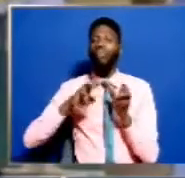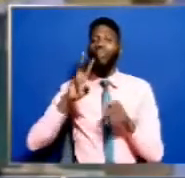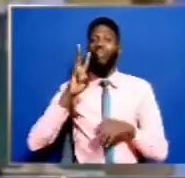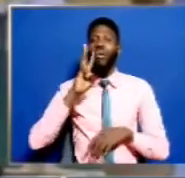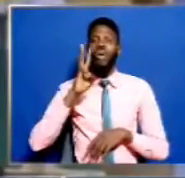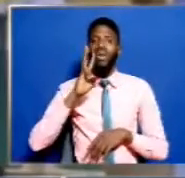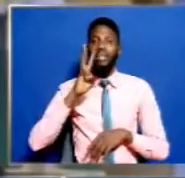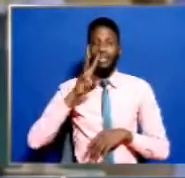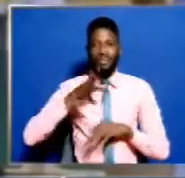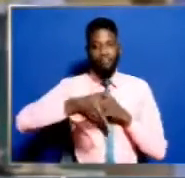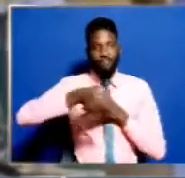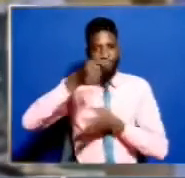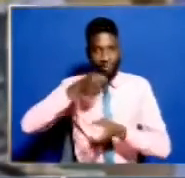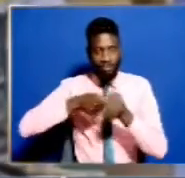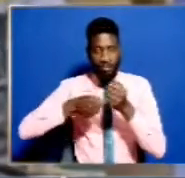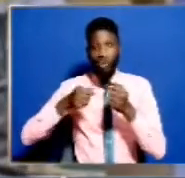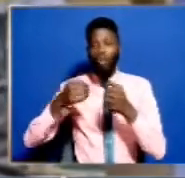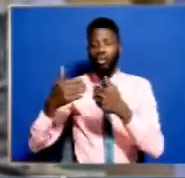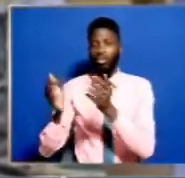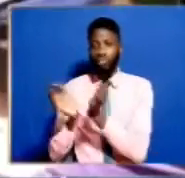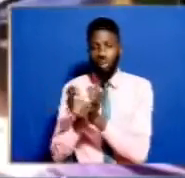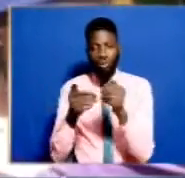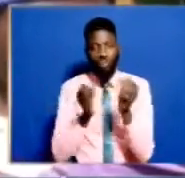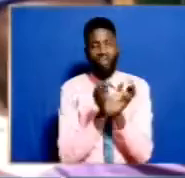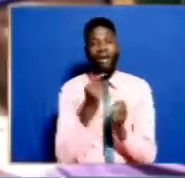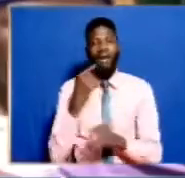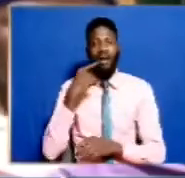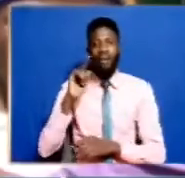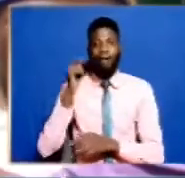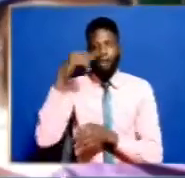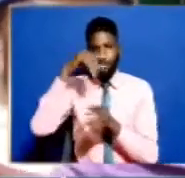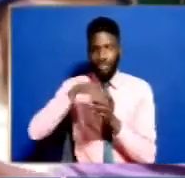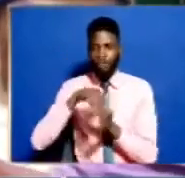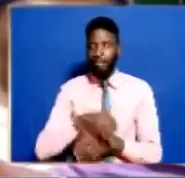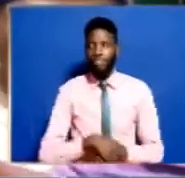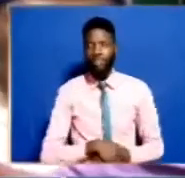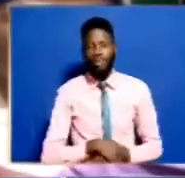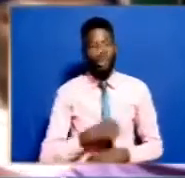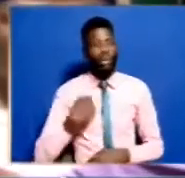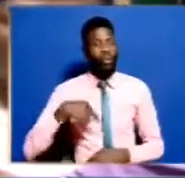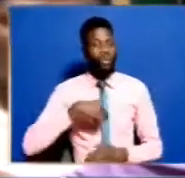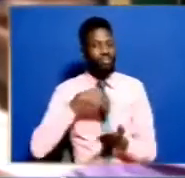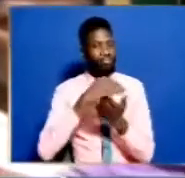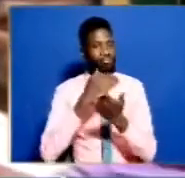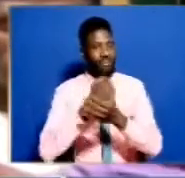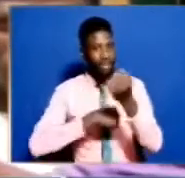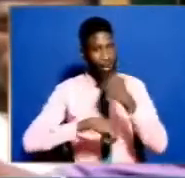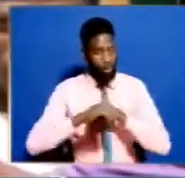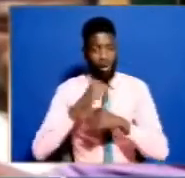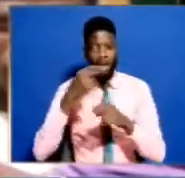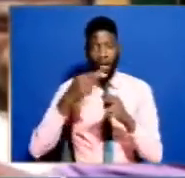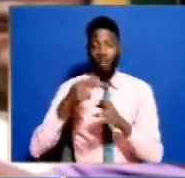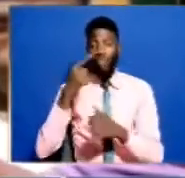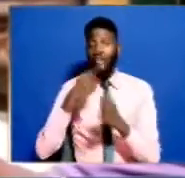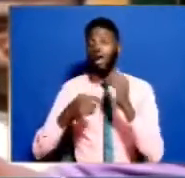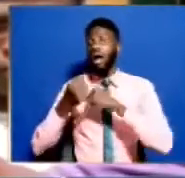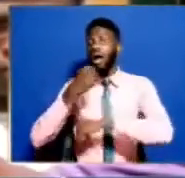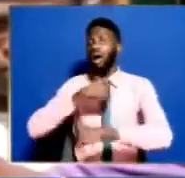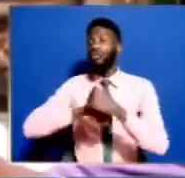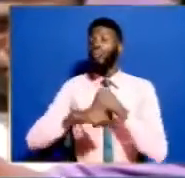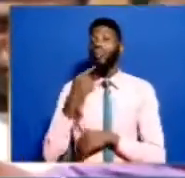water to 100 communities in Kenya. Tumekuwa na initiative ambayo tunaita Action 100 Wells ambayo